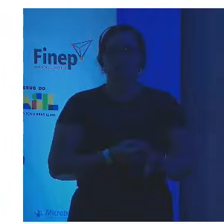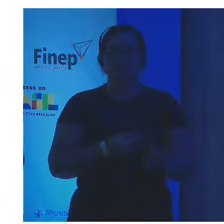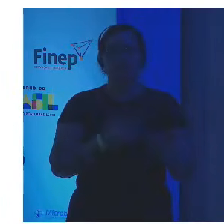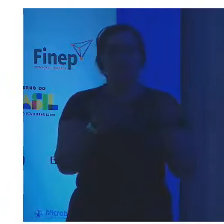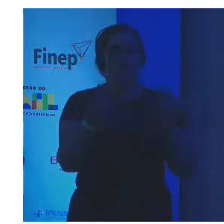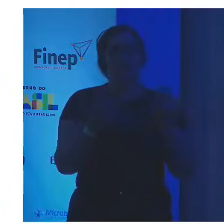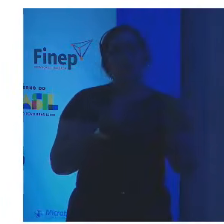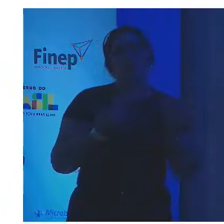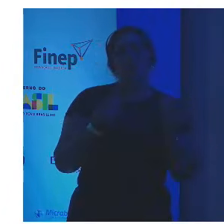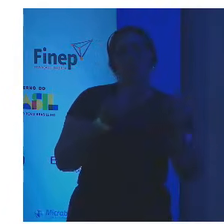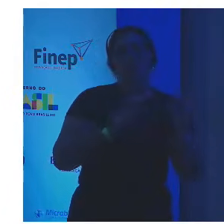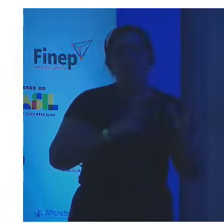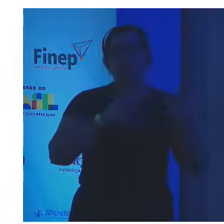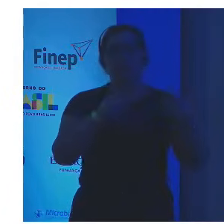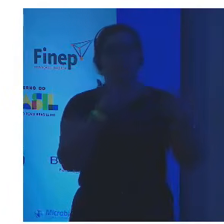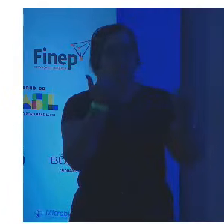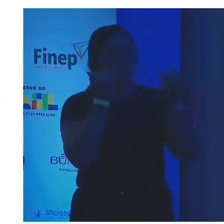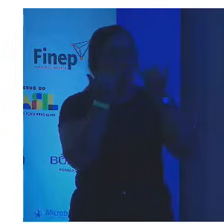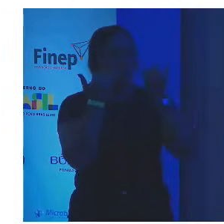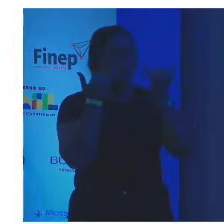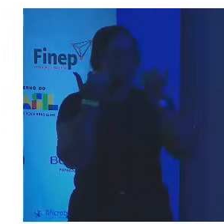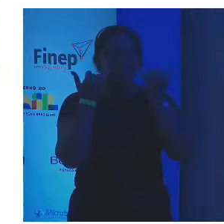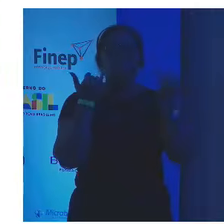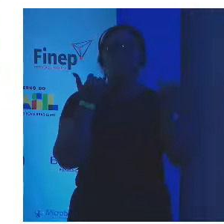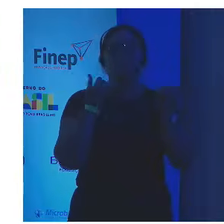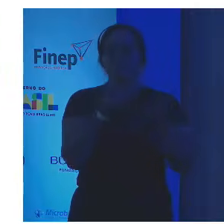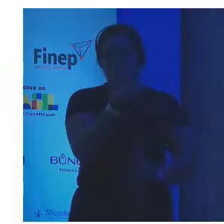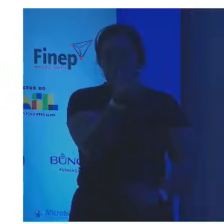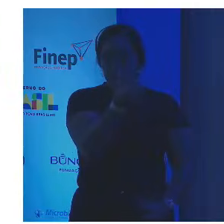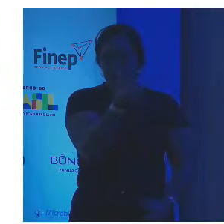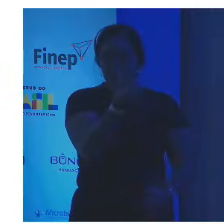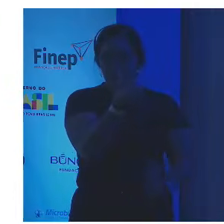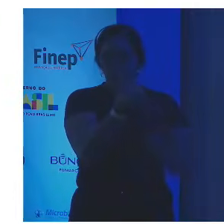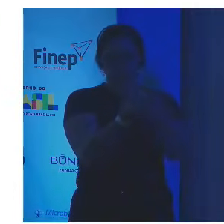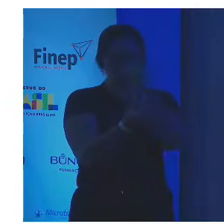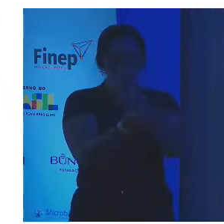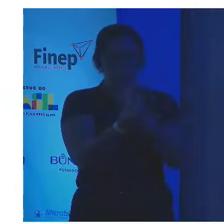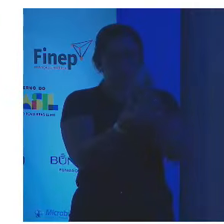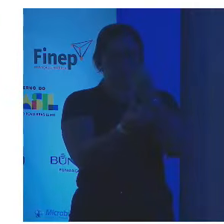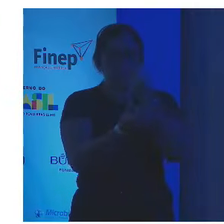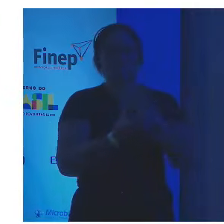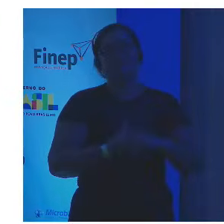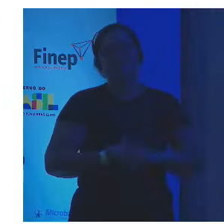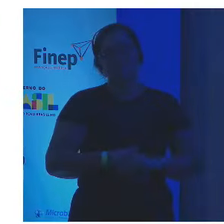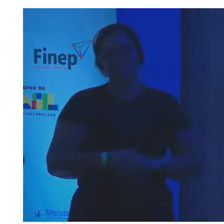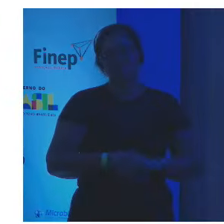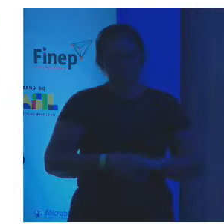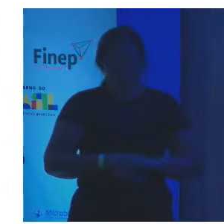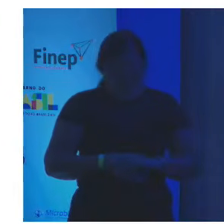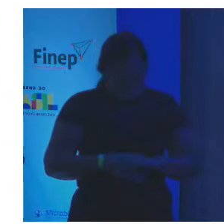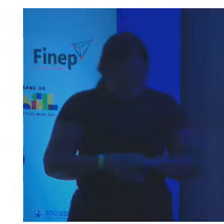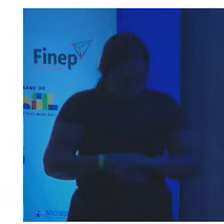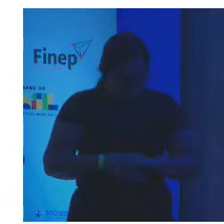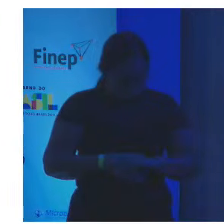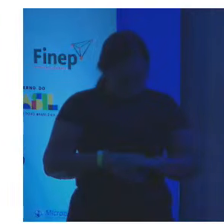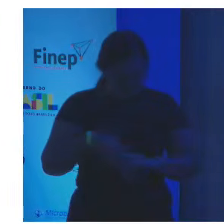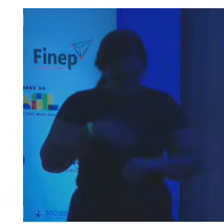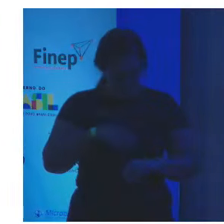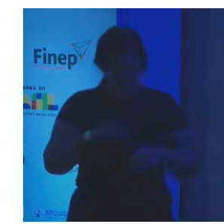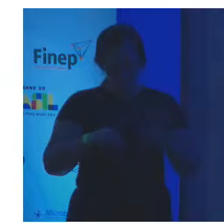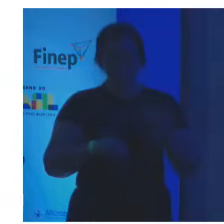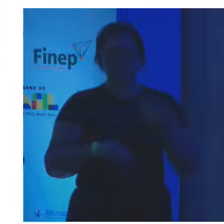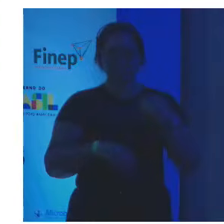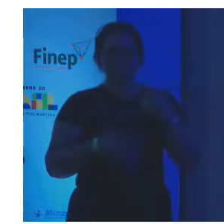hours and 100 and 500 kilowatt, meaning that we have divided by 7,000